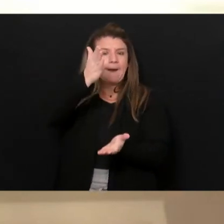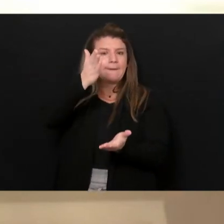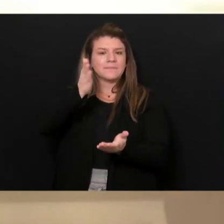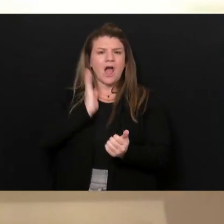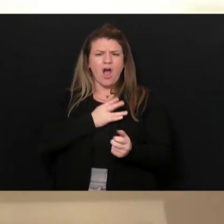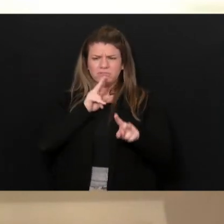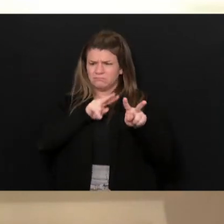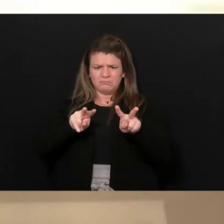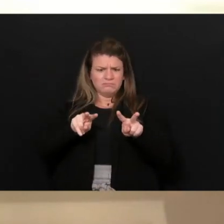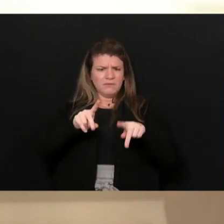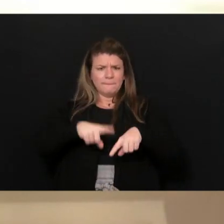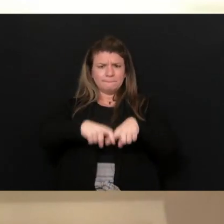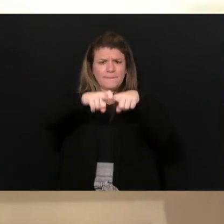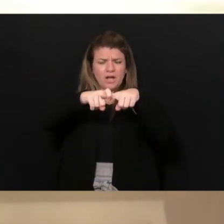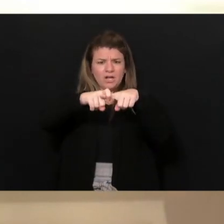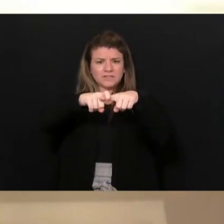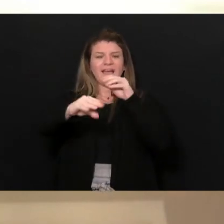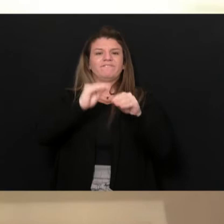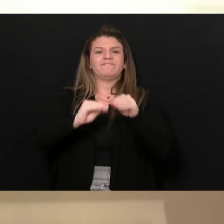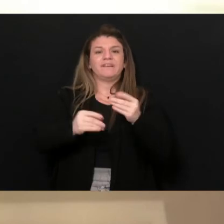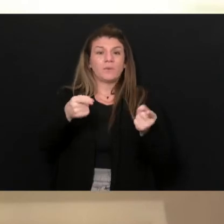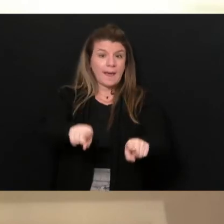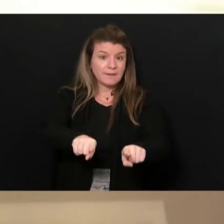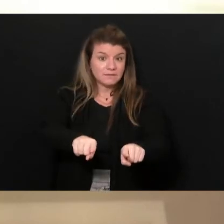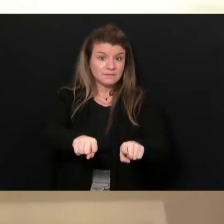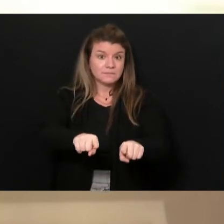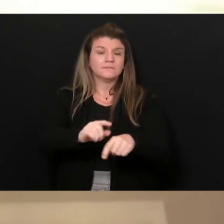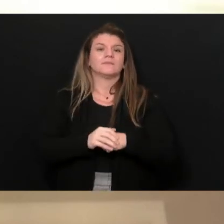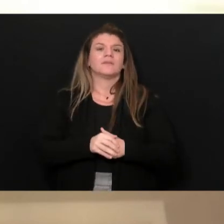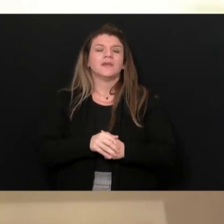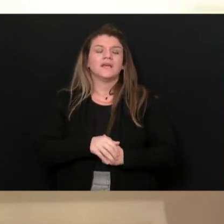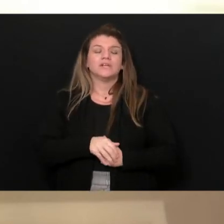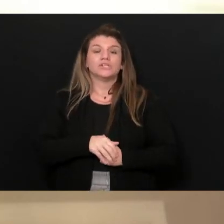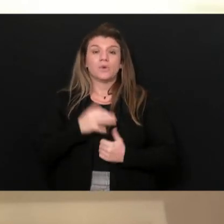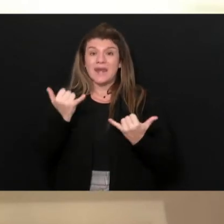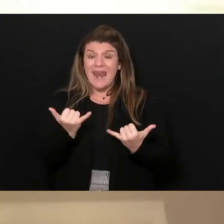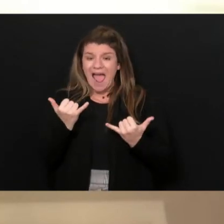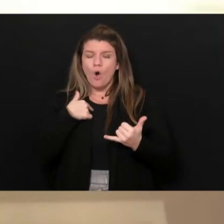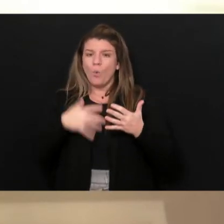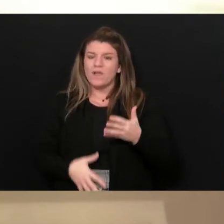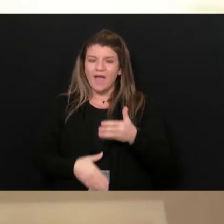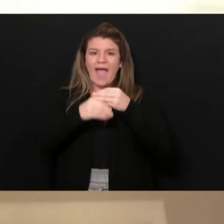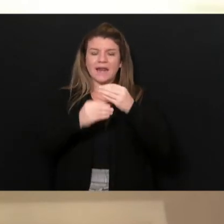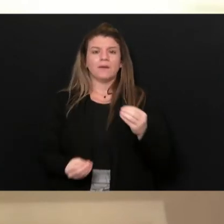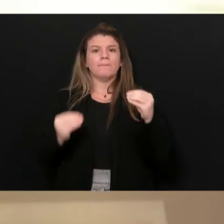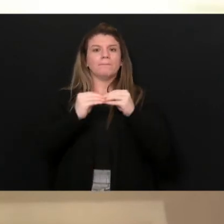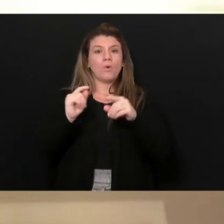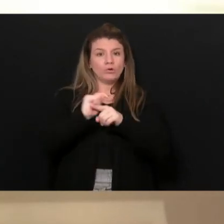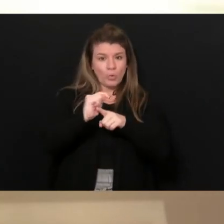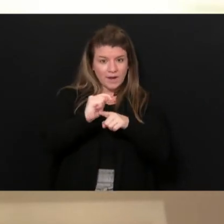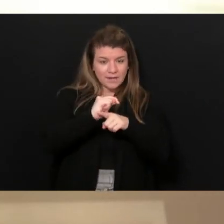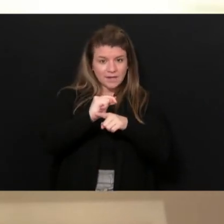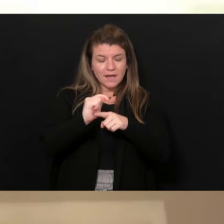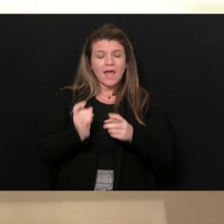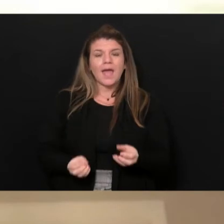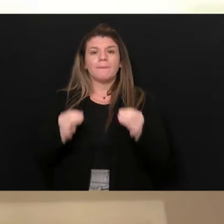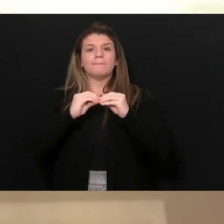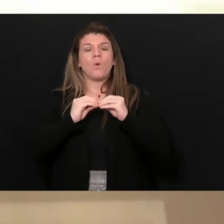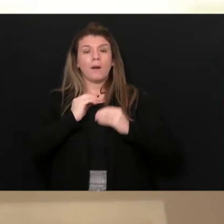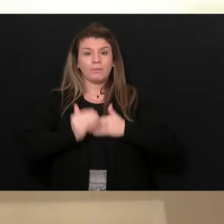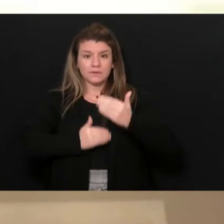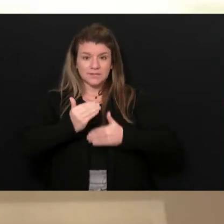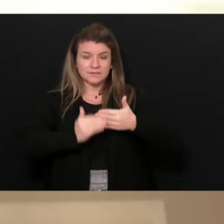that pause and correct the issue. So we have added additional training and an additional process